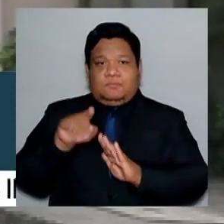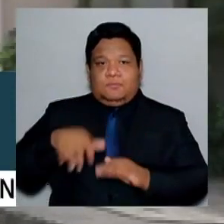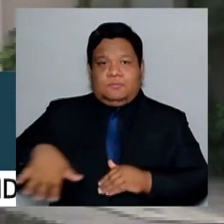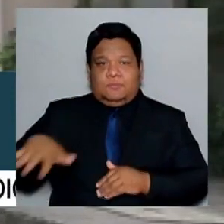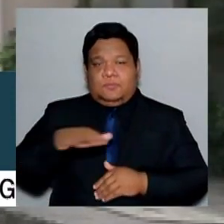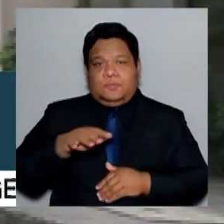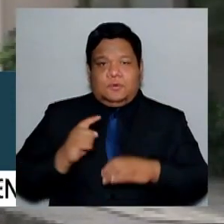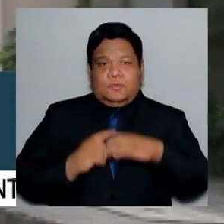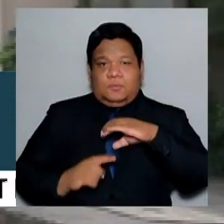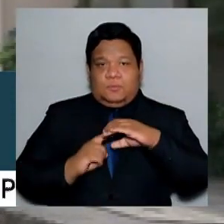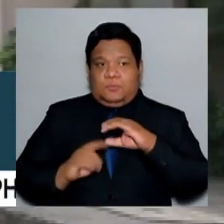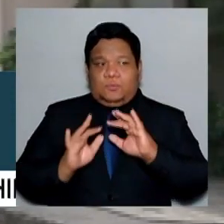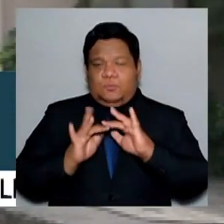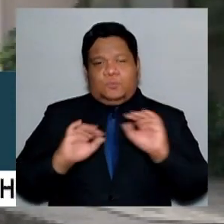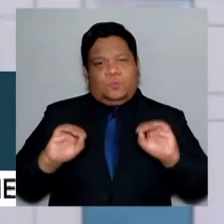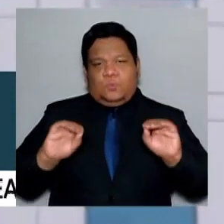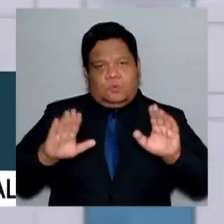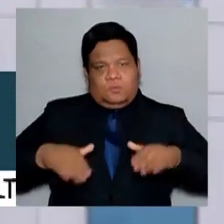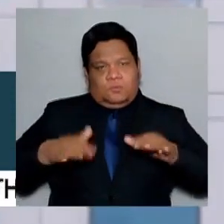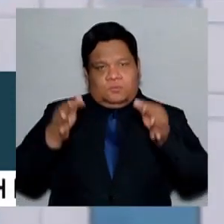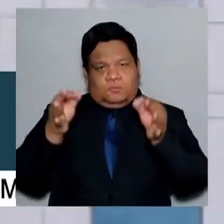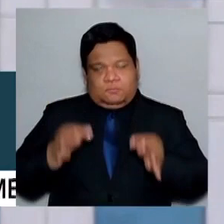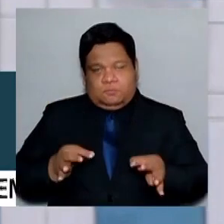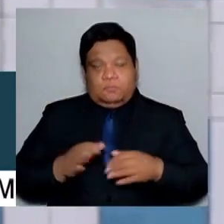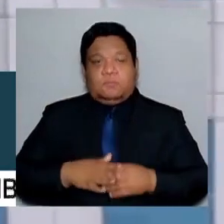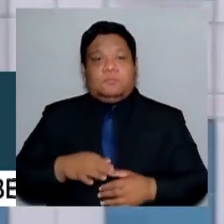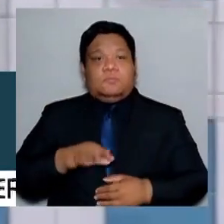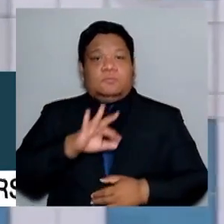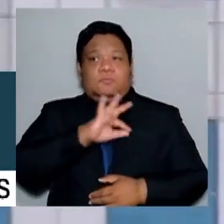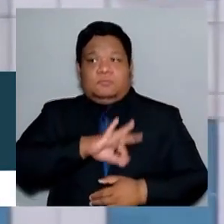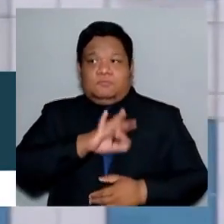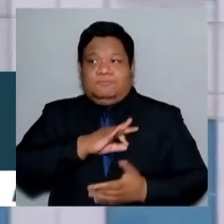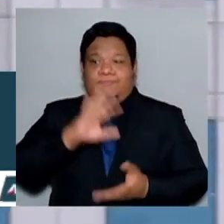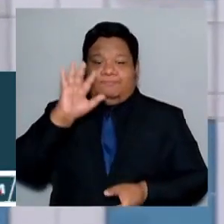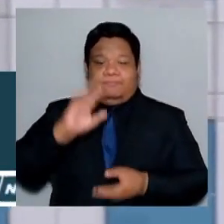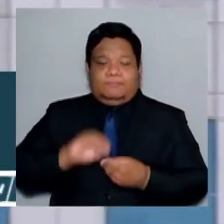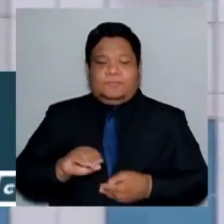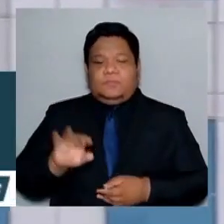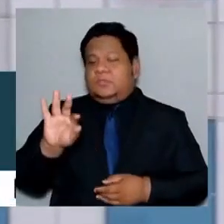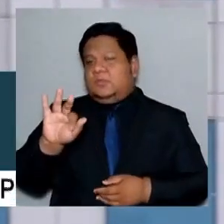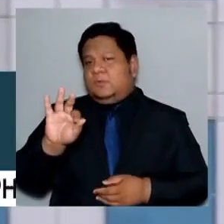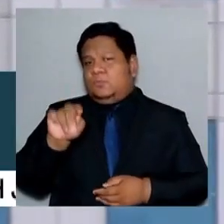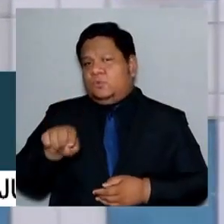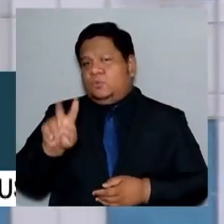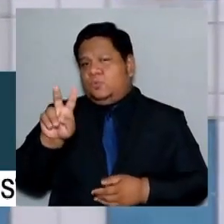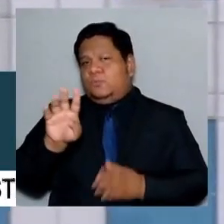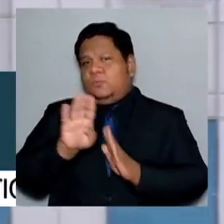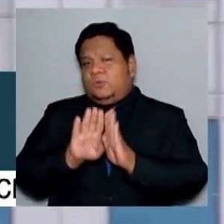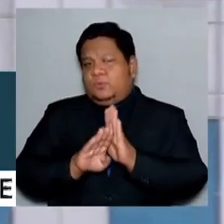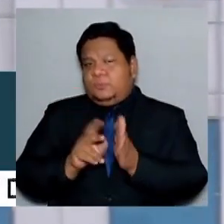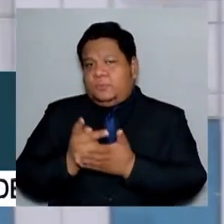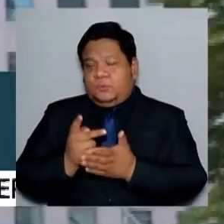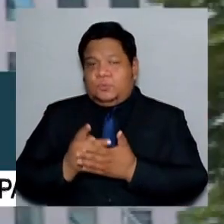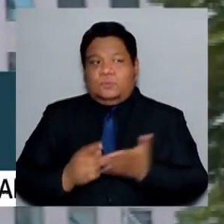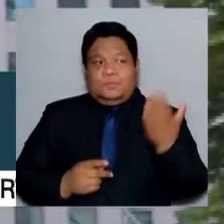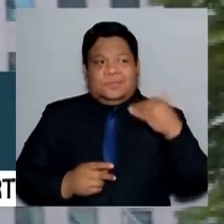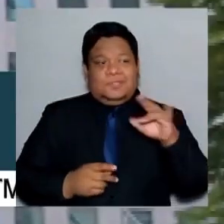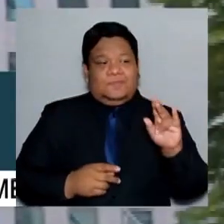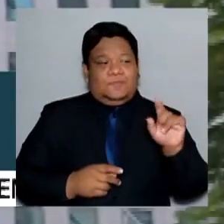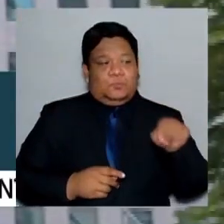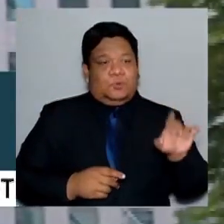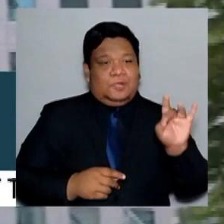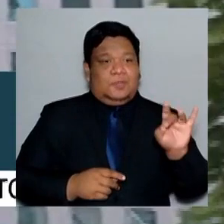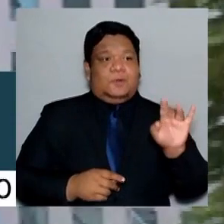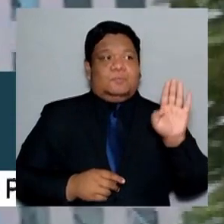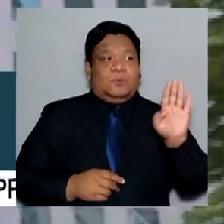online. Revenues are up to 19.2 billion pesos in 2022 from 17.8 billion in